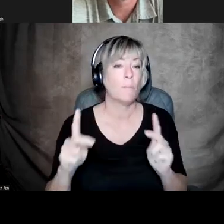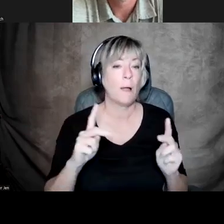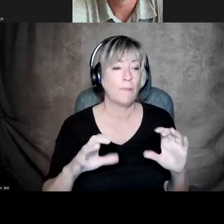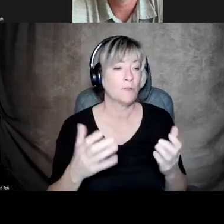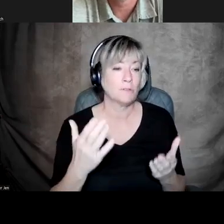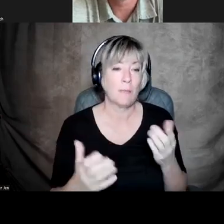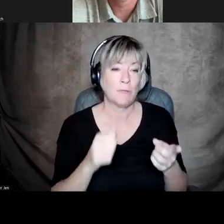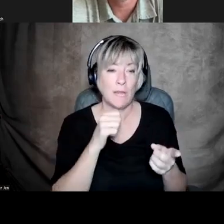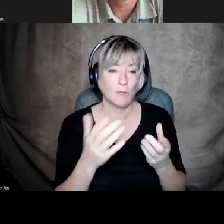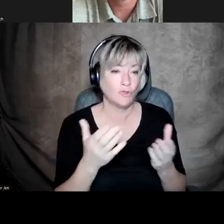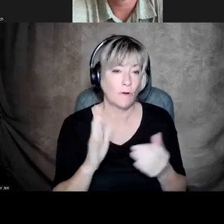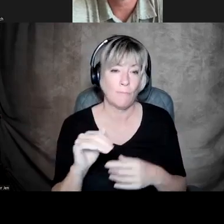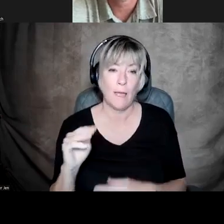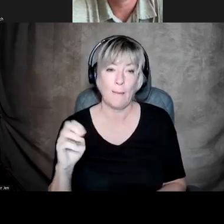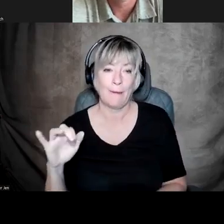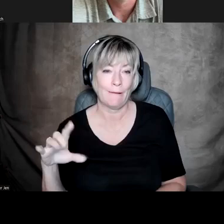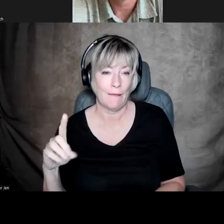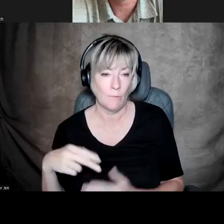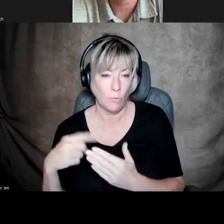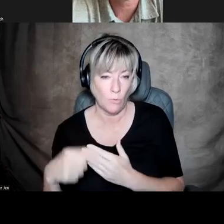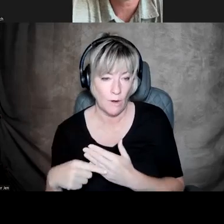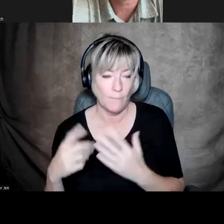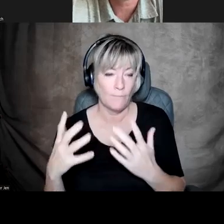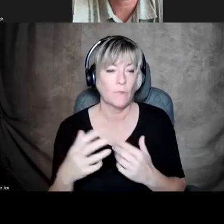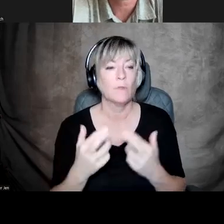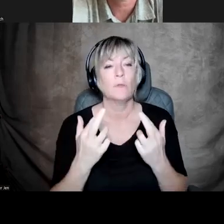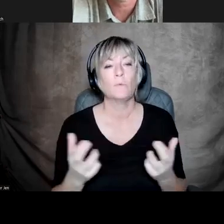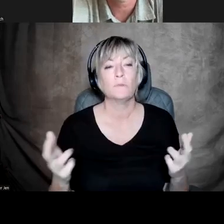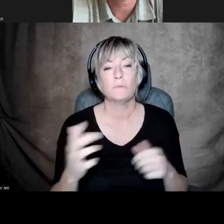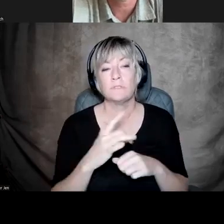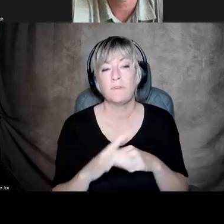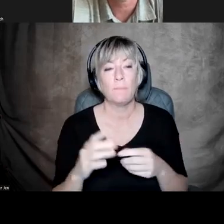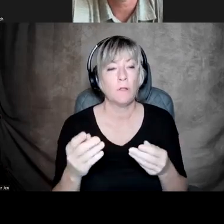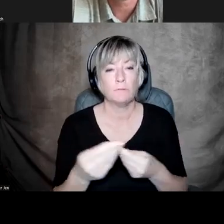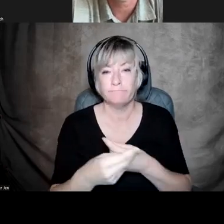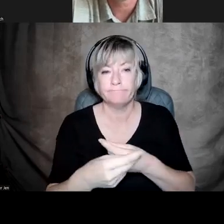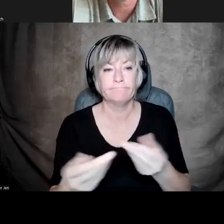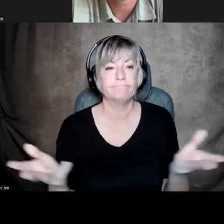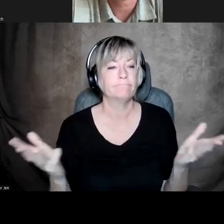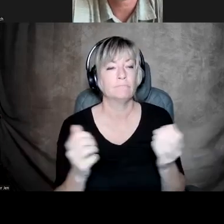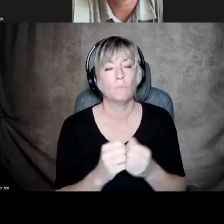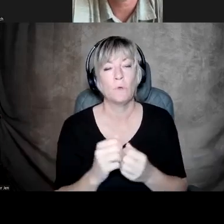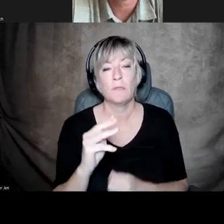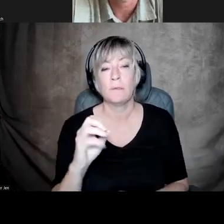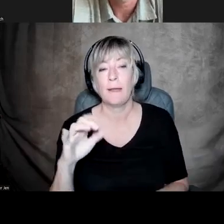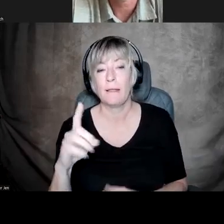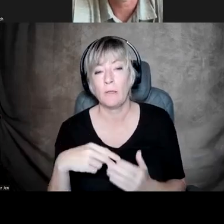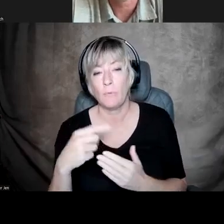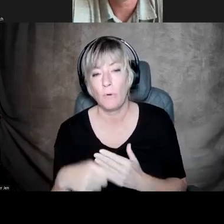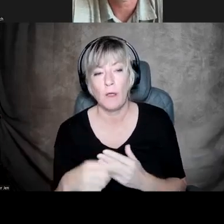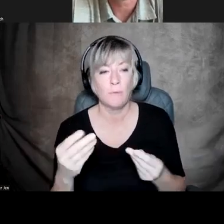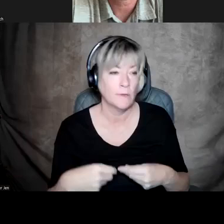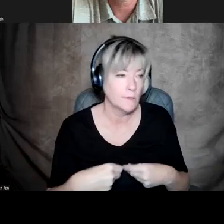be served by the Medicaid program. So resources available, share these with your Medicaid program, share these